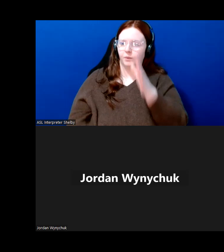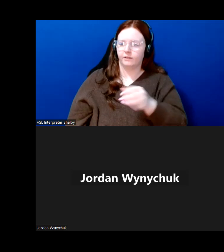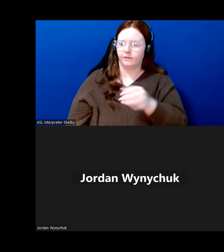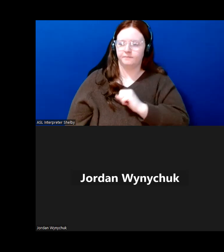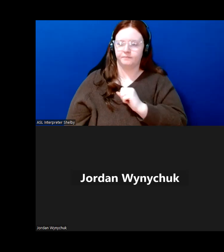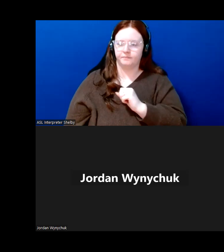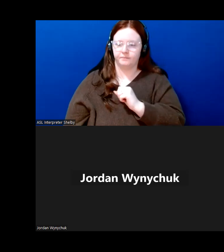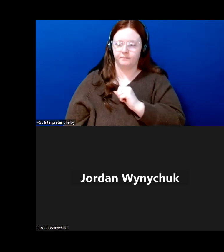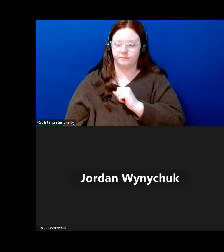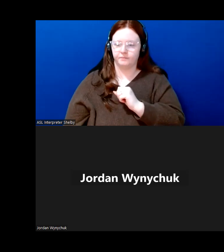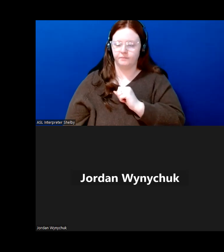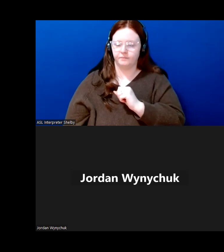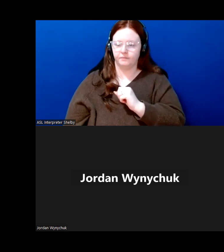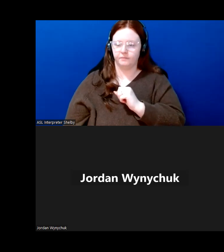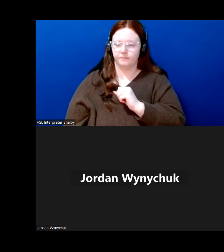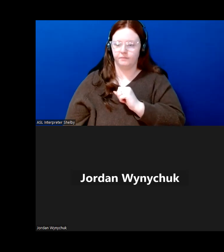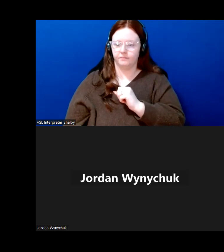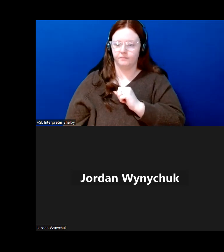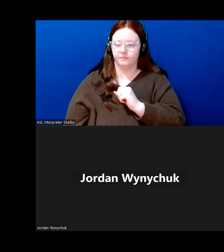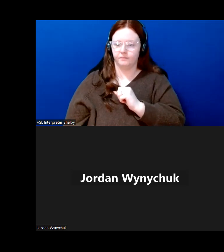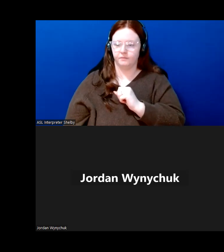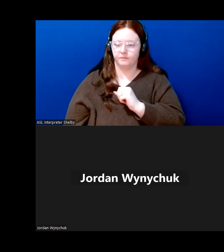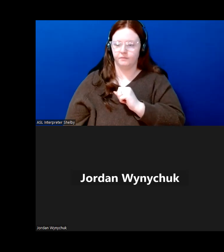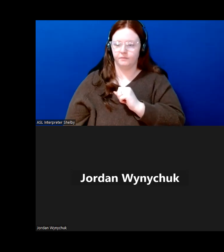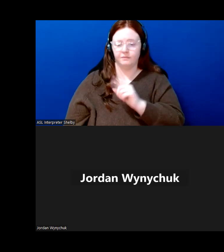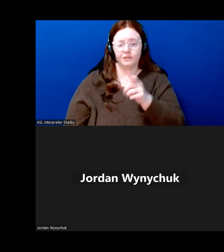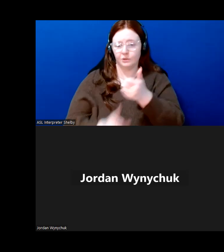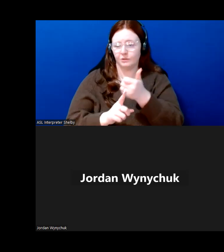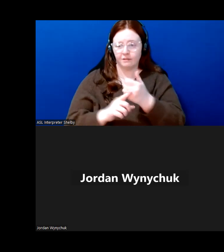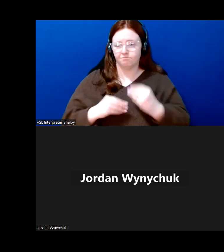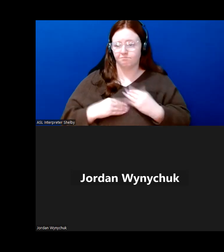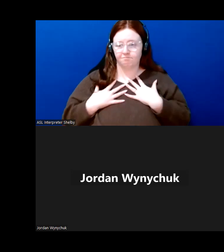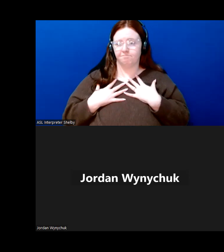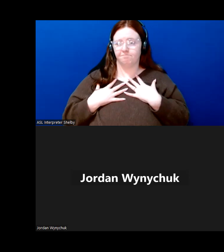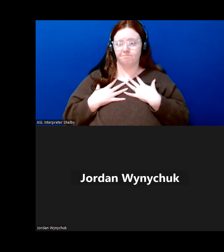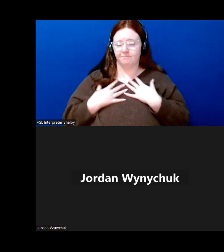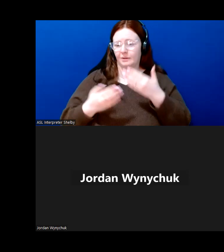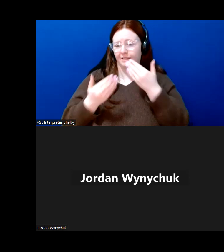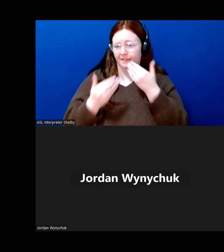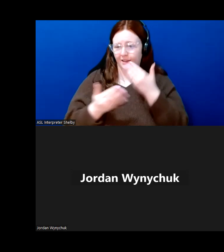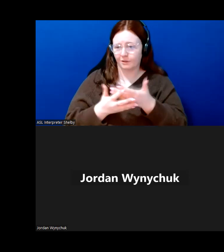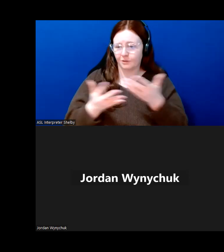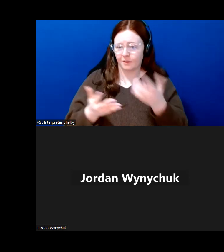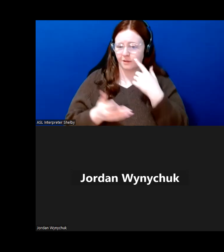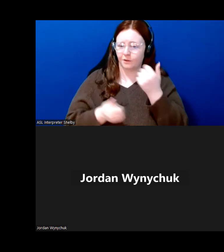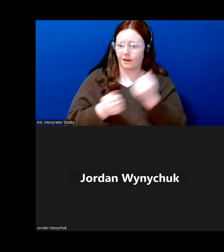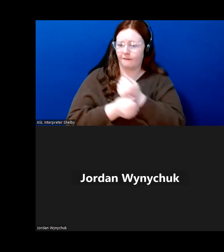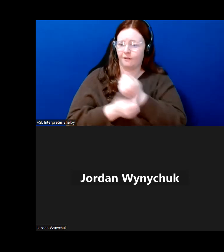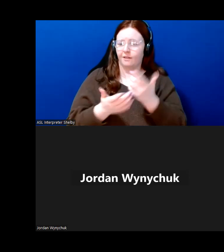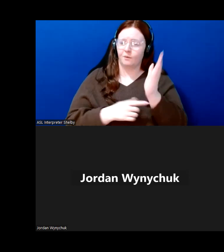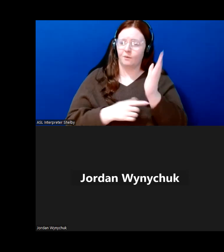Yeah. And Lee, you're very inspiring. So I just want to kind of say thank you so much for everything that you